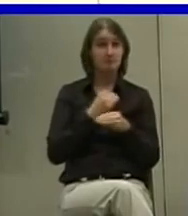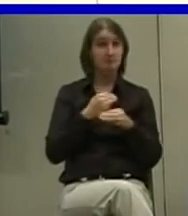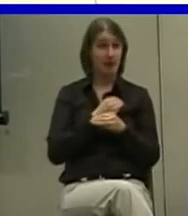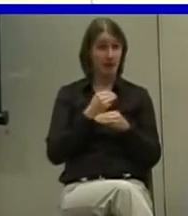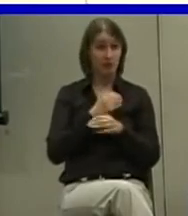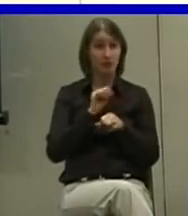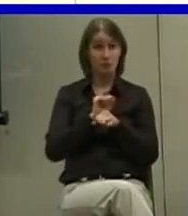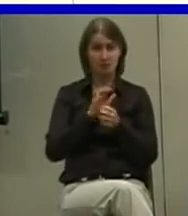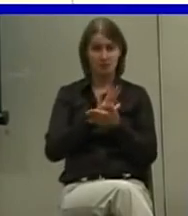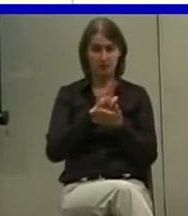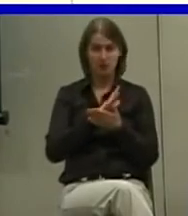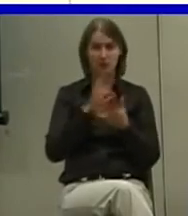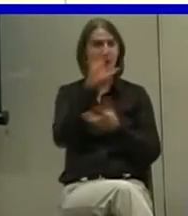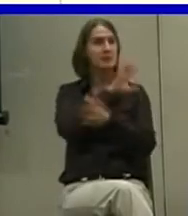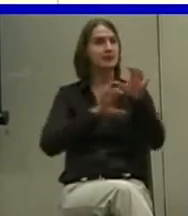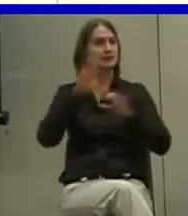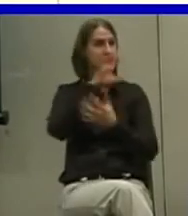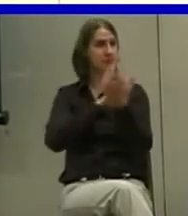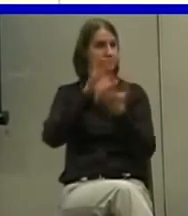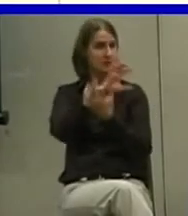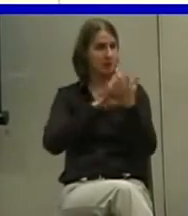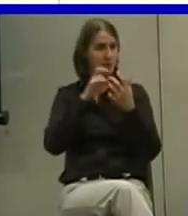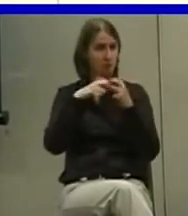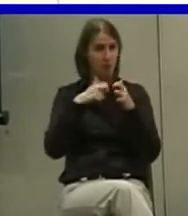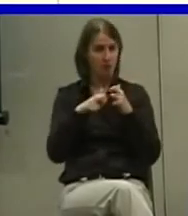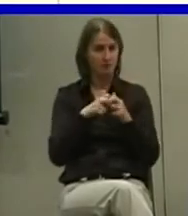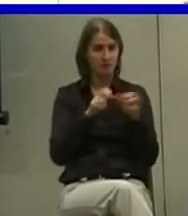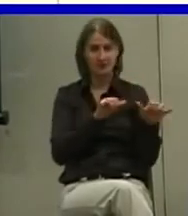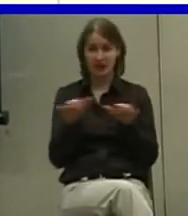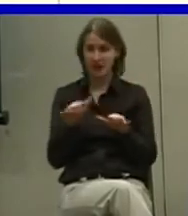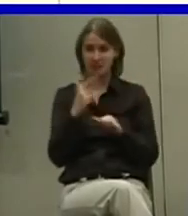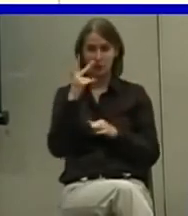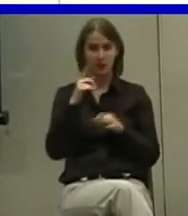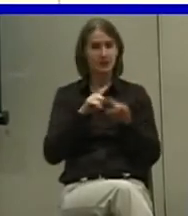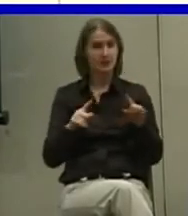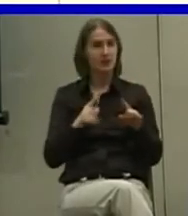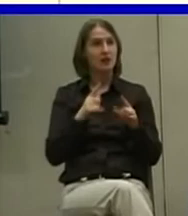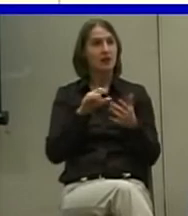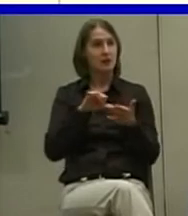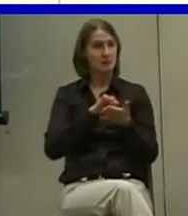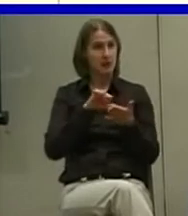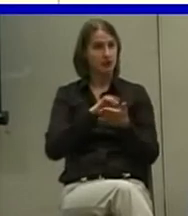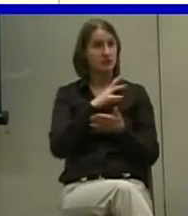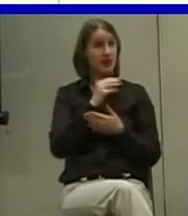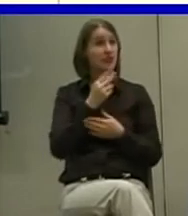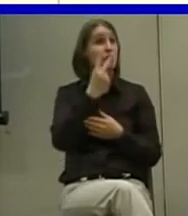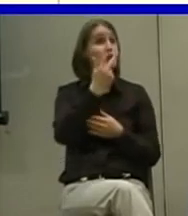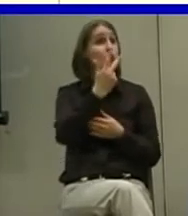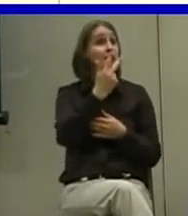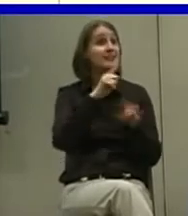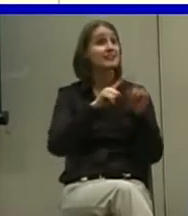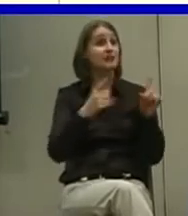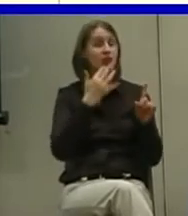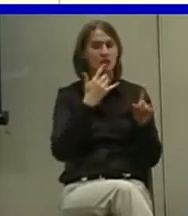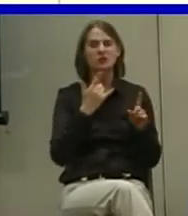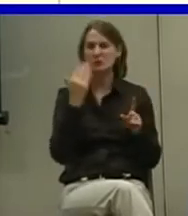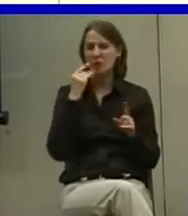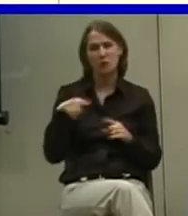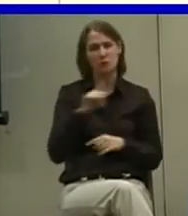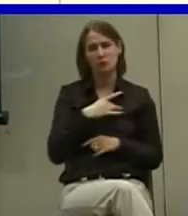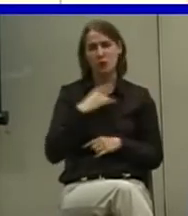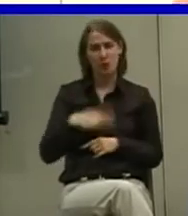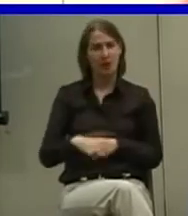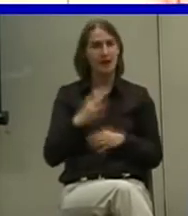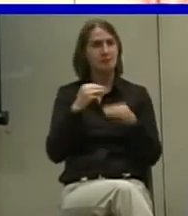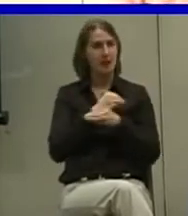up, same exact problems onto 3 different pages, and made them different colors. And they went to the kids and said, we know you don't like the math worksheet, so